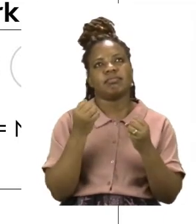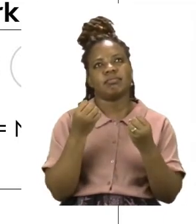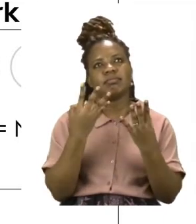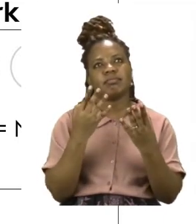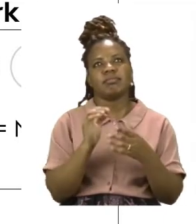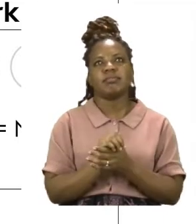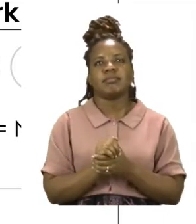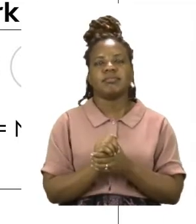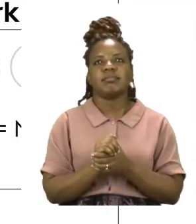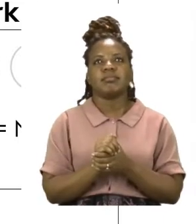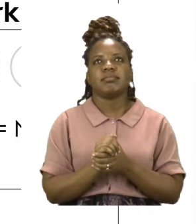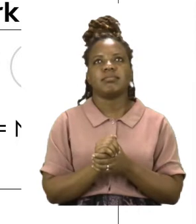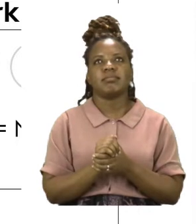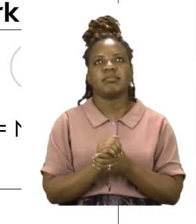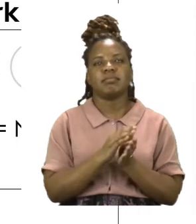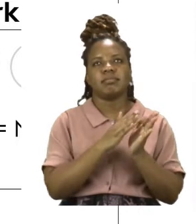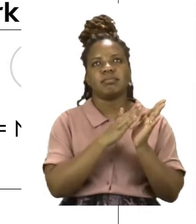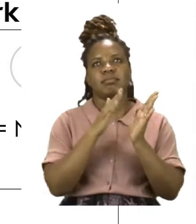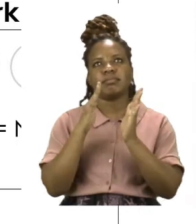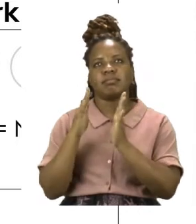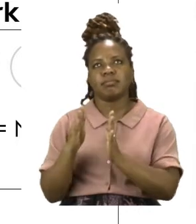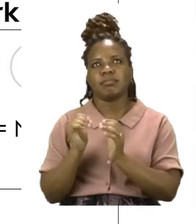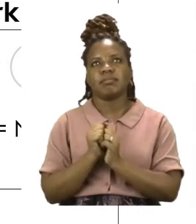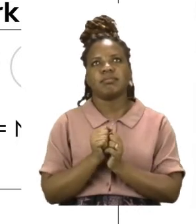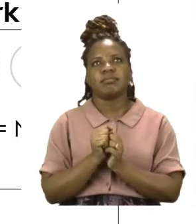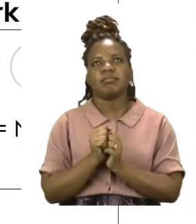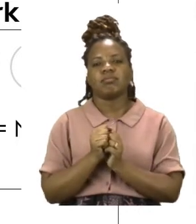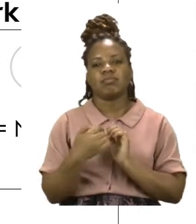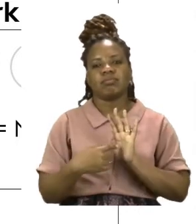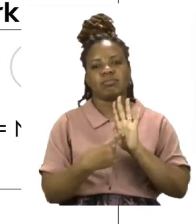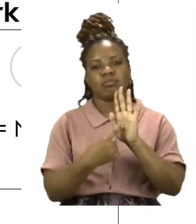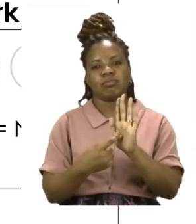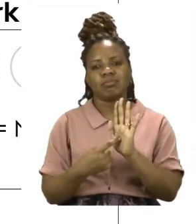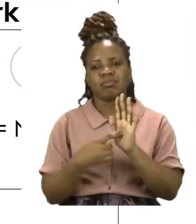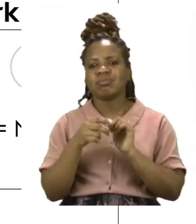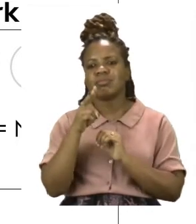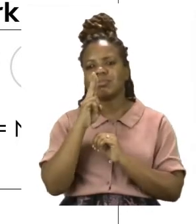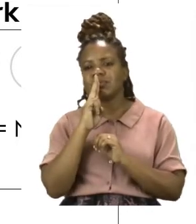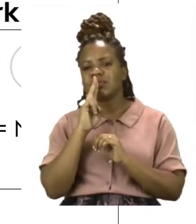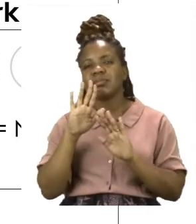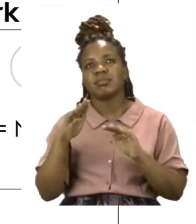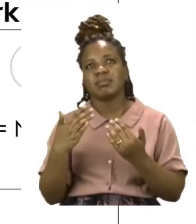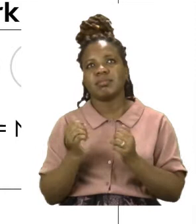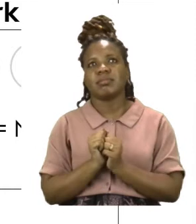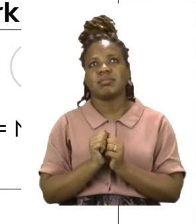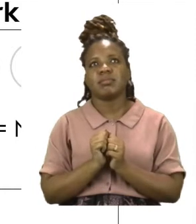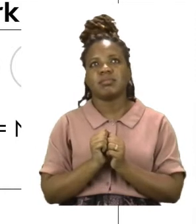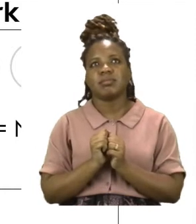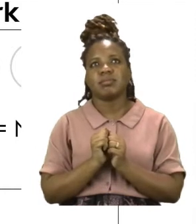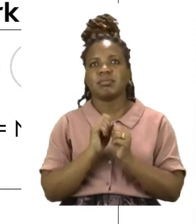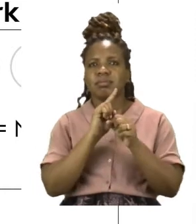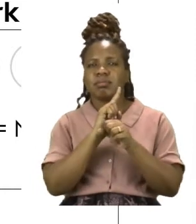get? Now on the other side, they show how they got the answer. The first thing that they did was